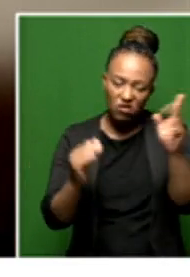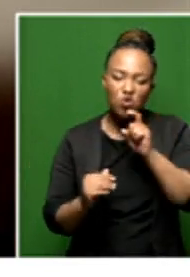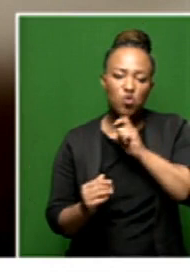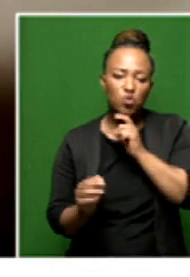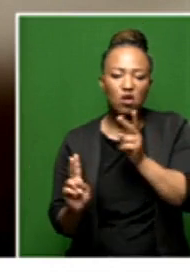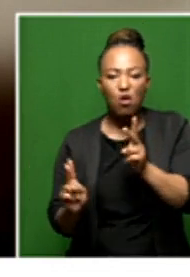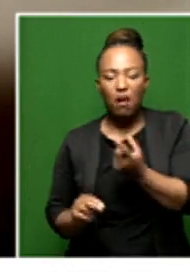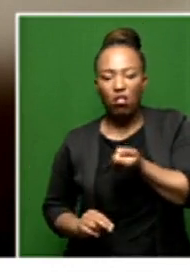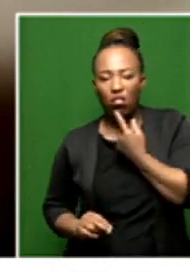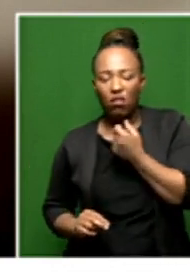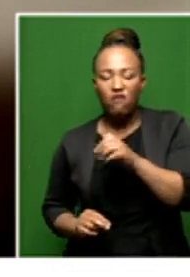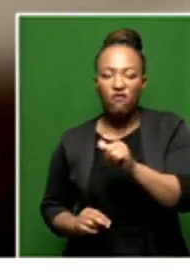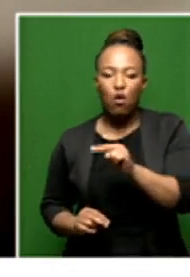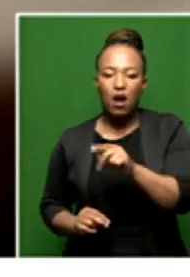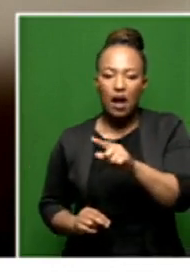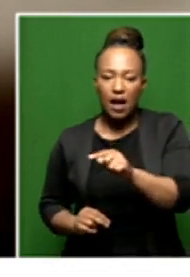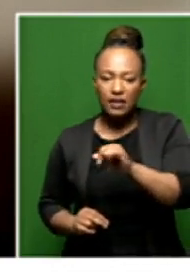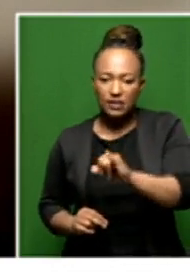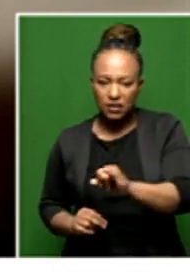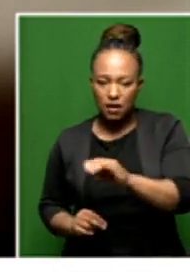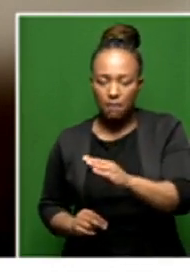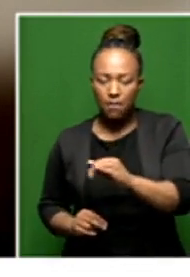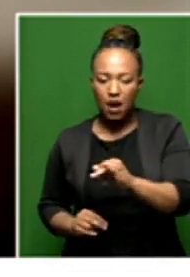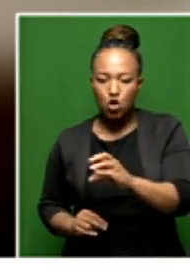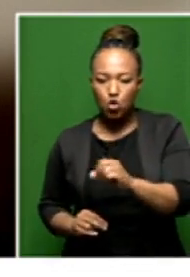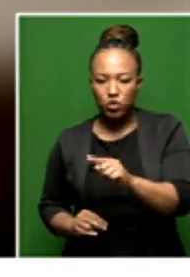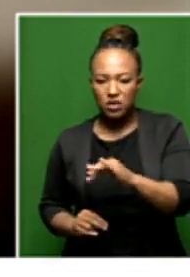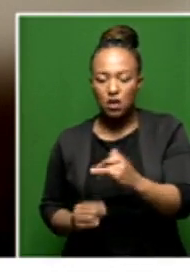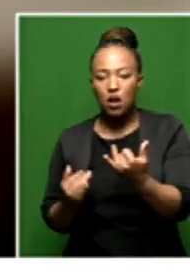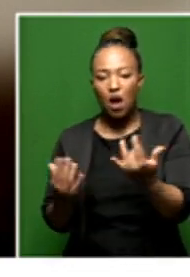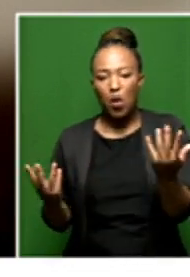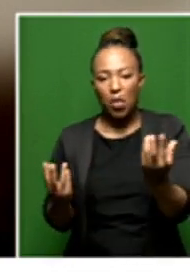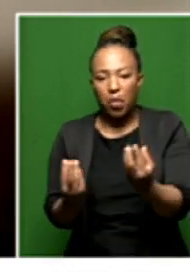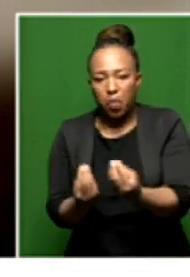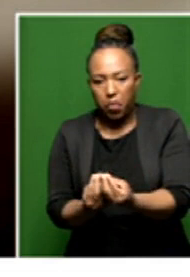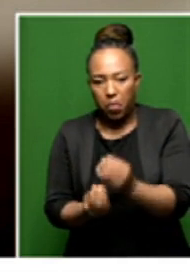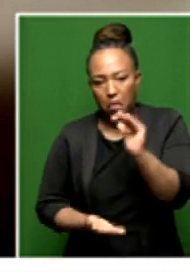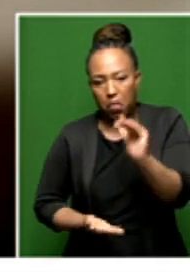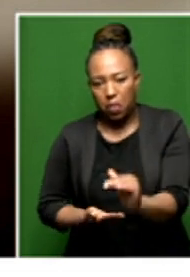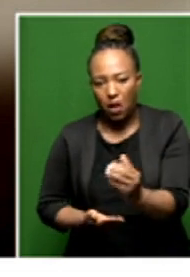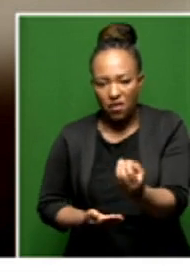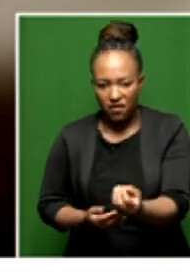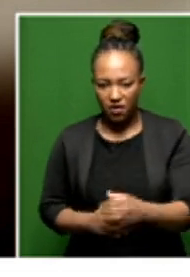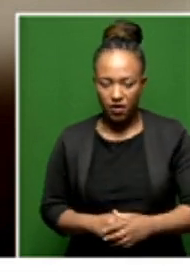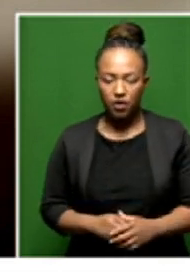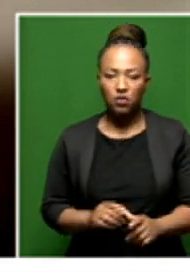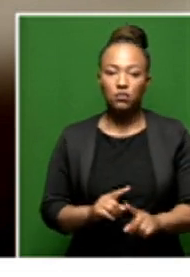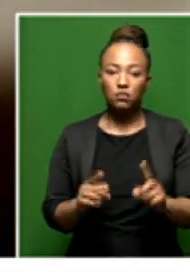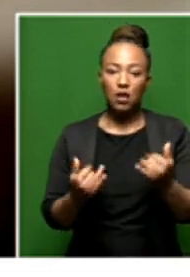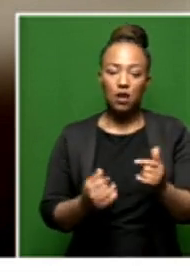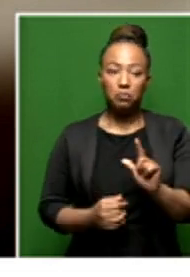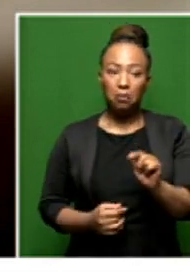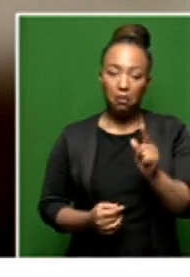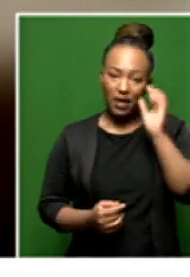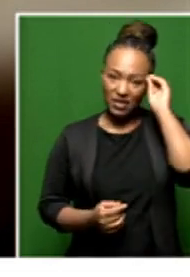public going down. But we know that this is a temporary trend. But one thing I think might be interesting for